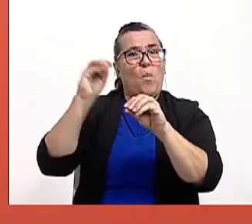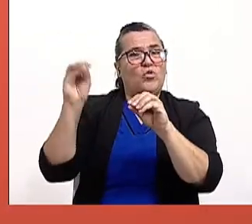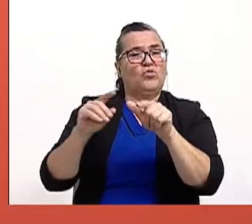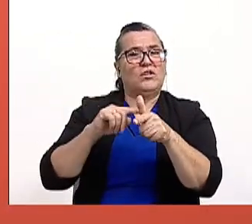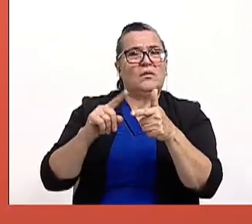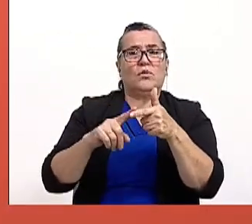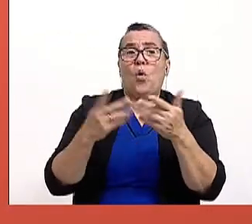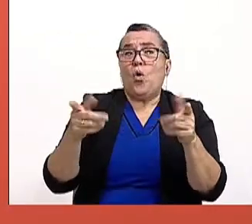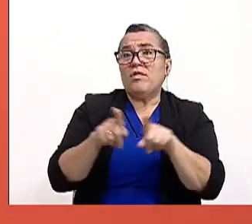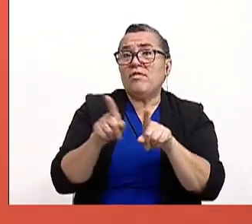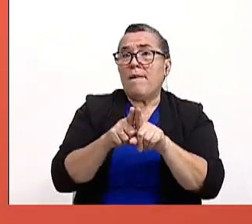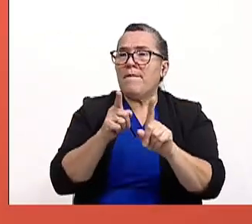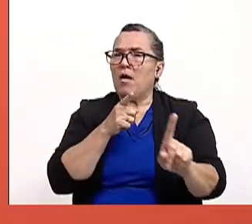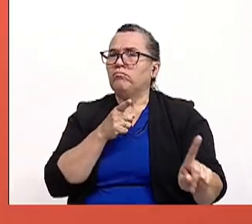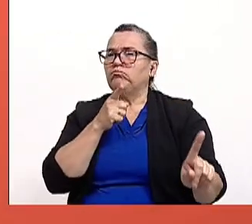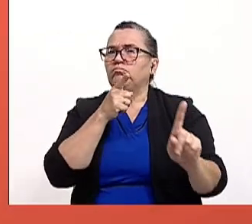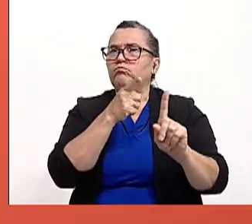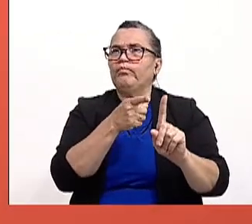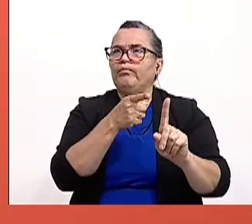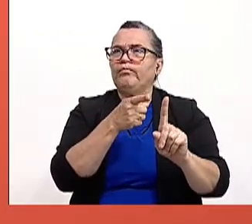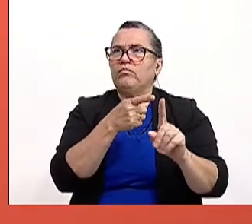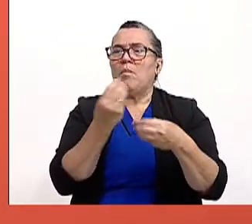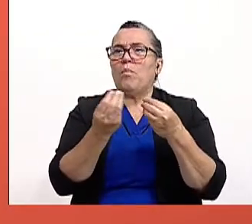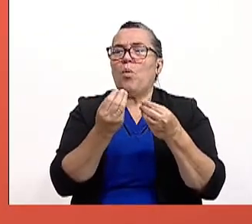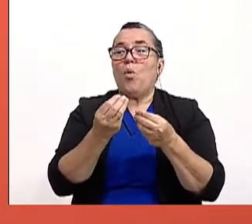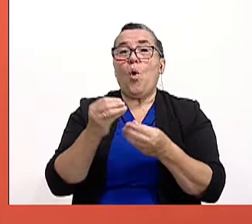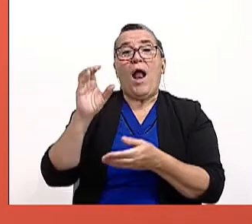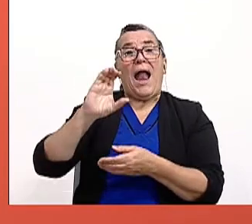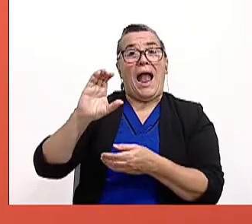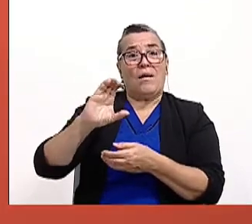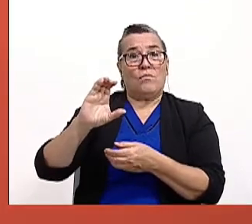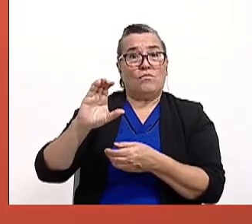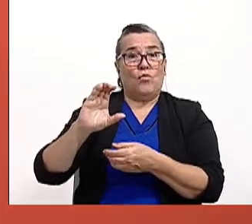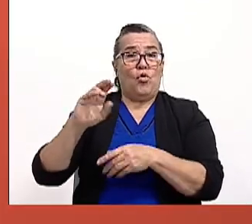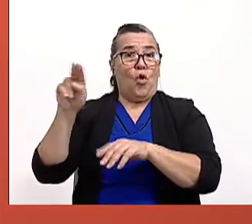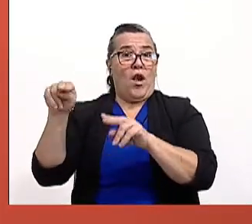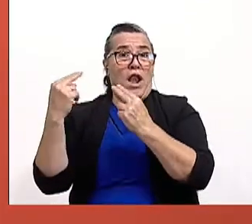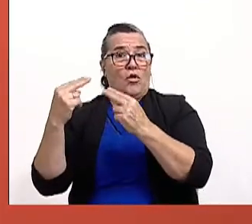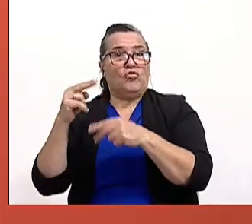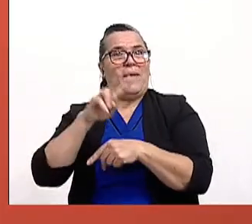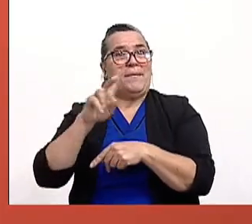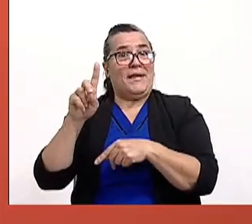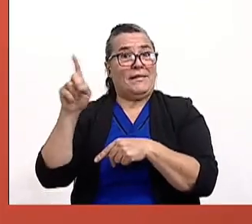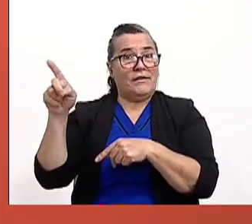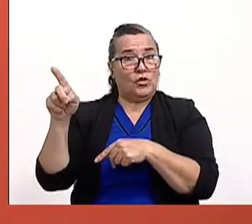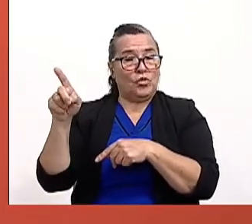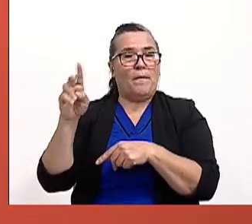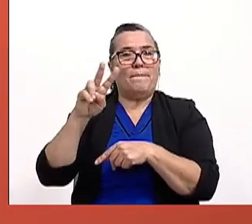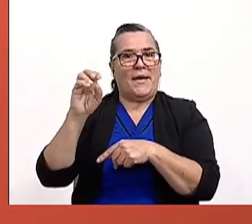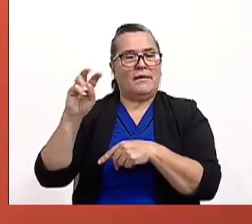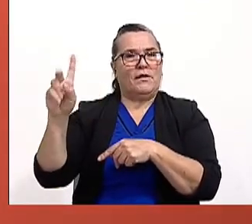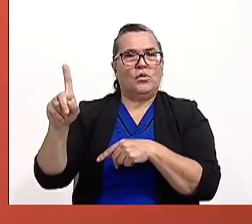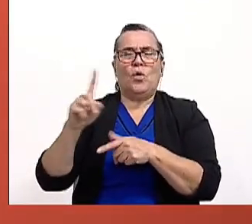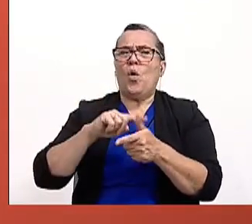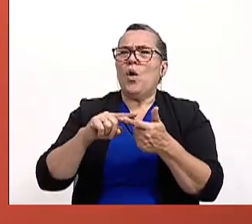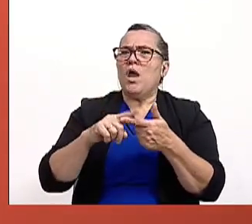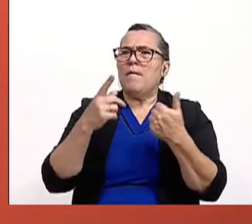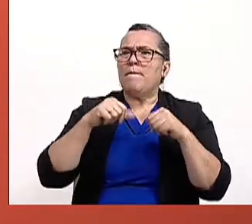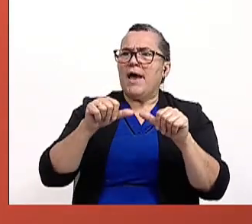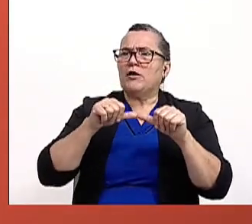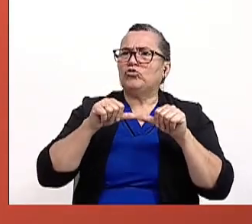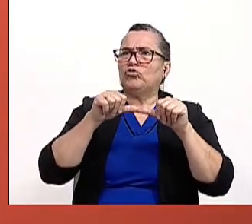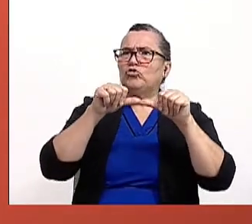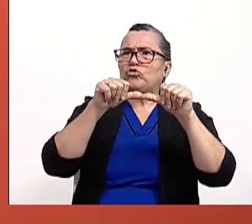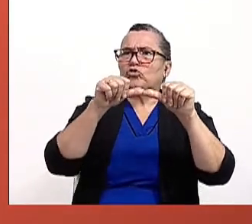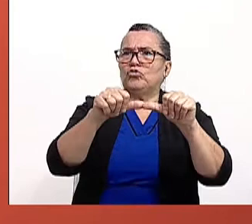set a goal to achieve carbon neutrality by 2021. We will never achieve sustainability if, for example,